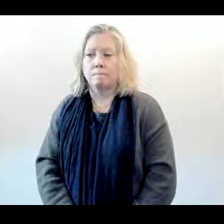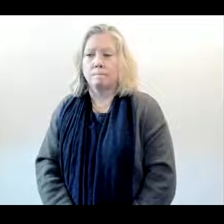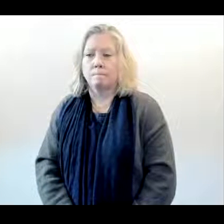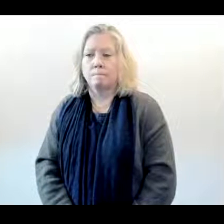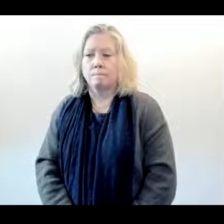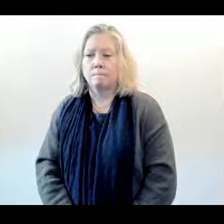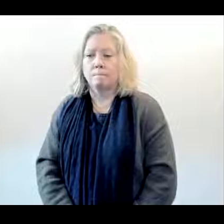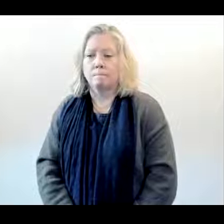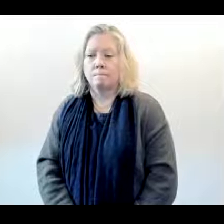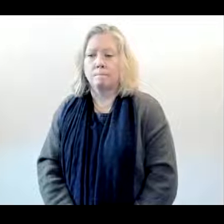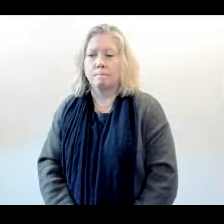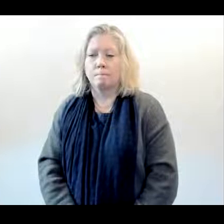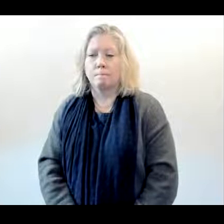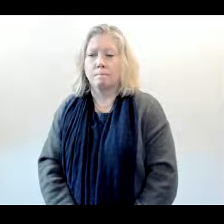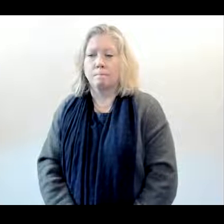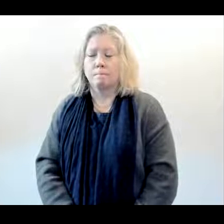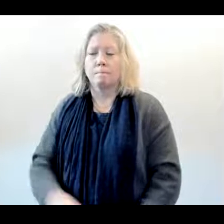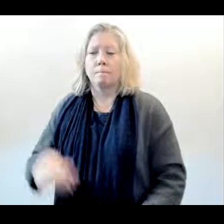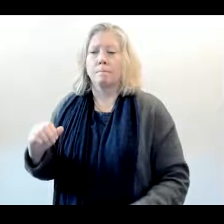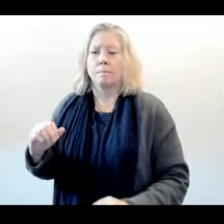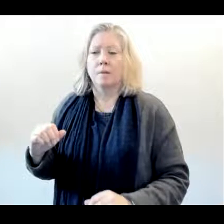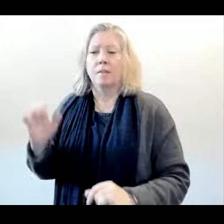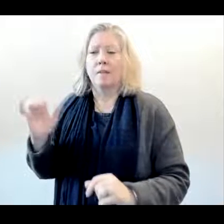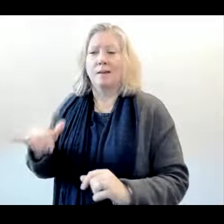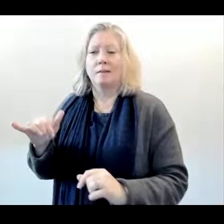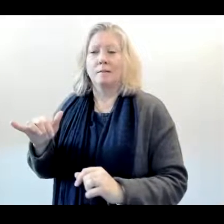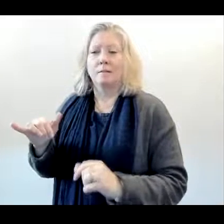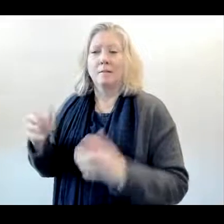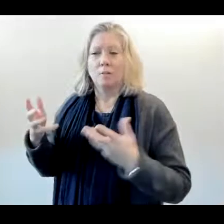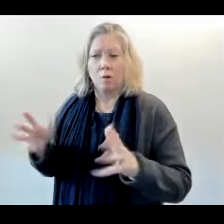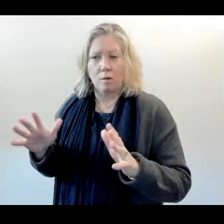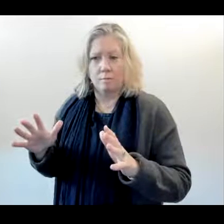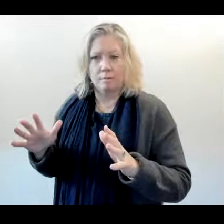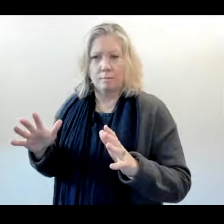That exhausts our registered public comment for today.